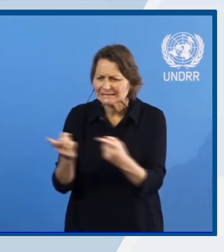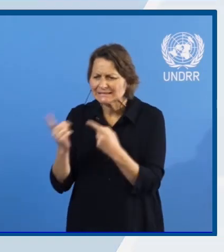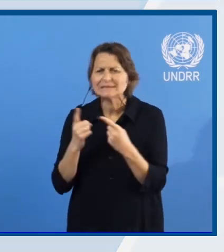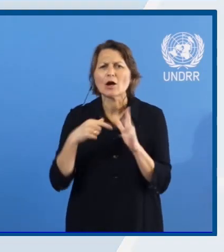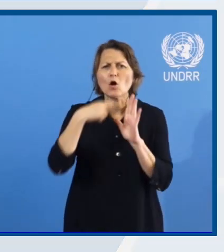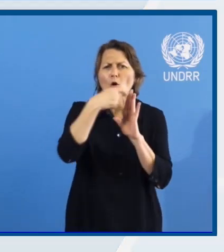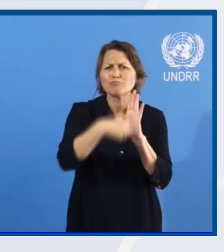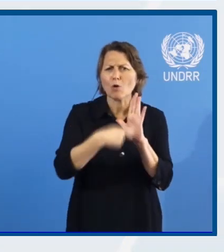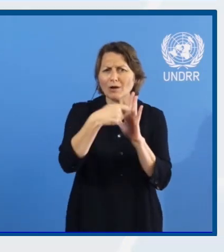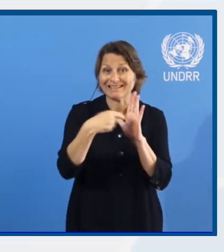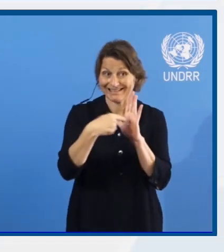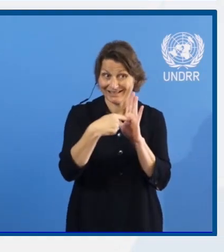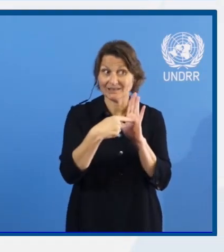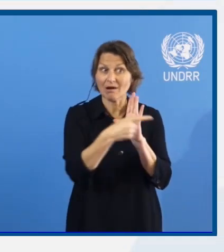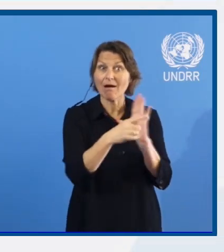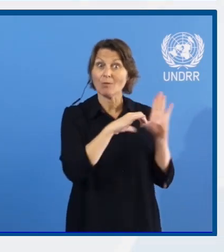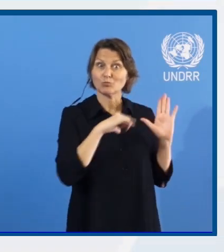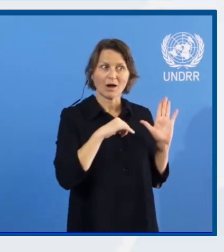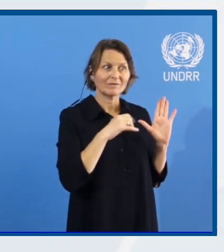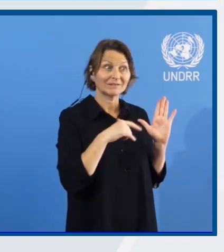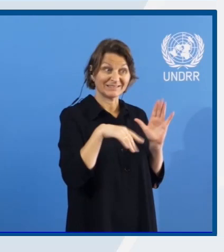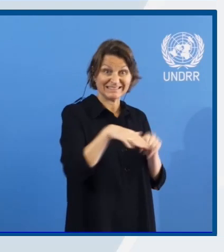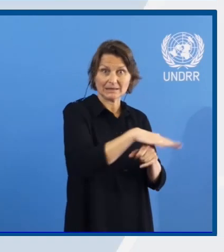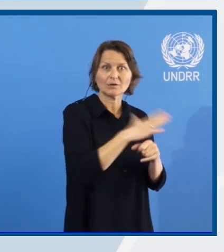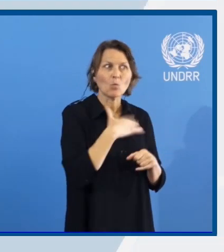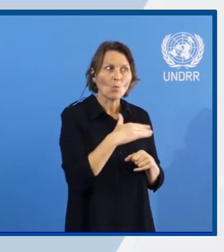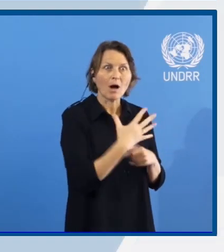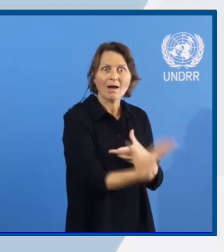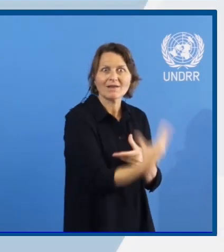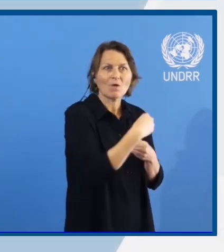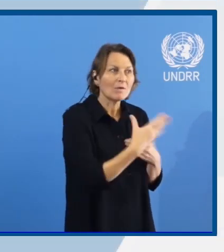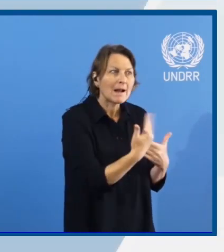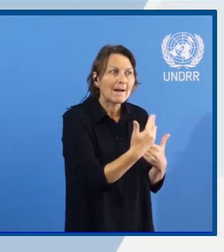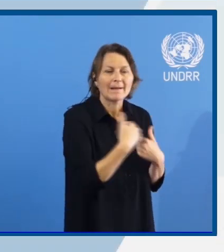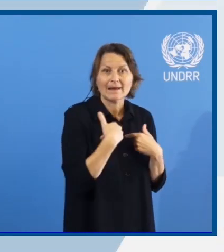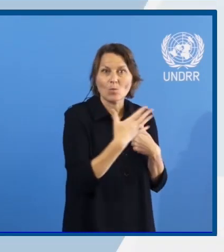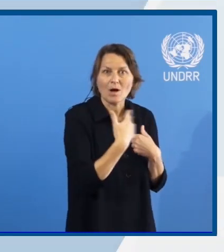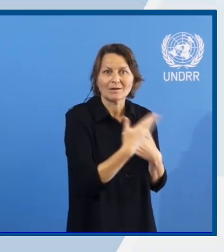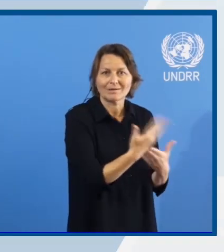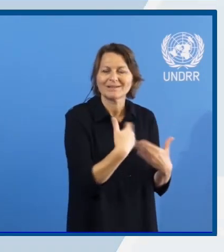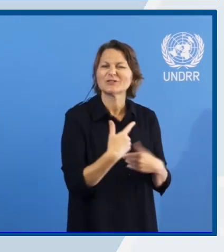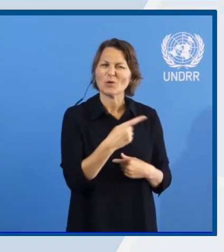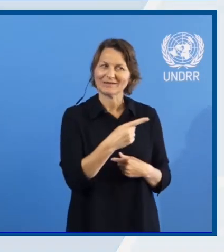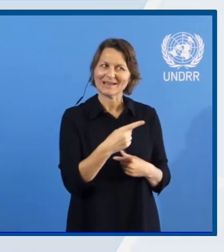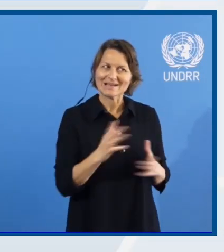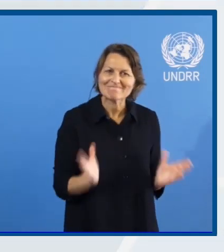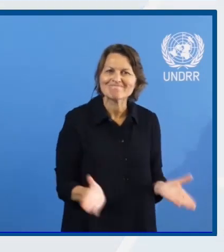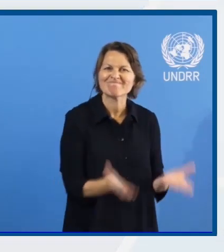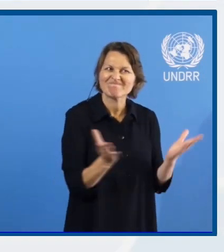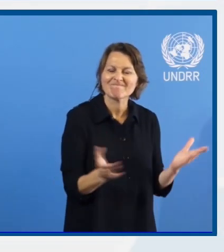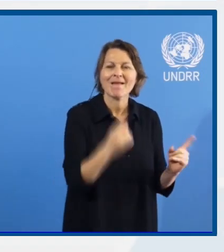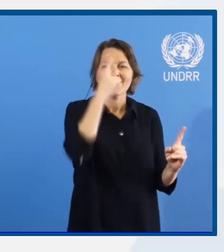And I think that like we need to have sort of incentives in terms of blended finance